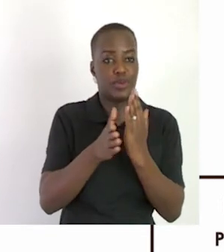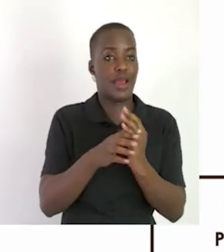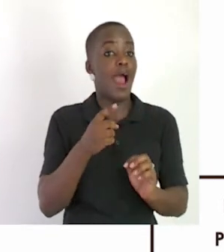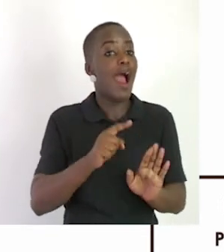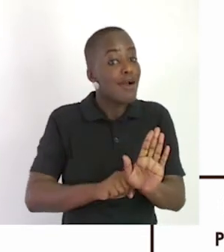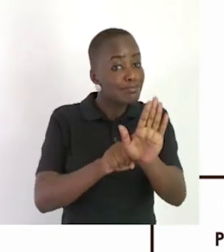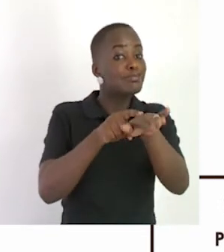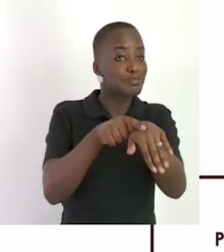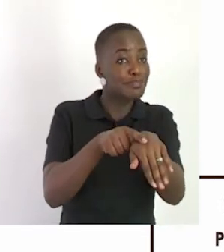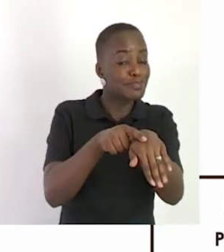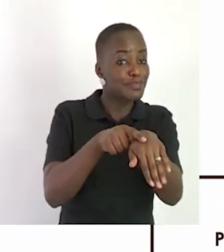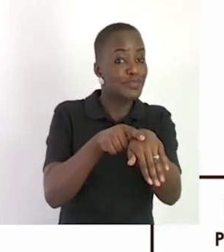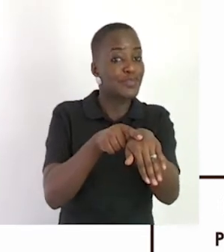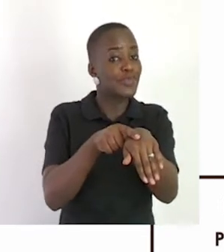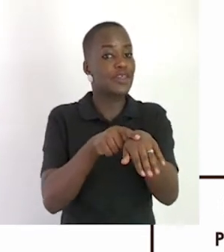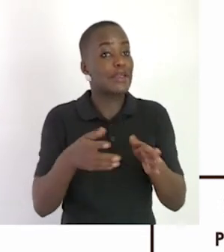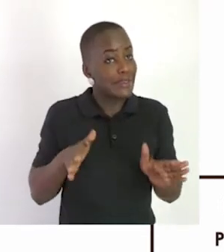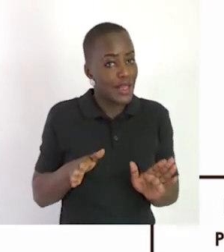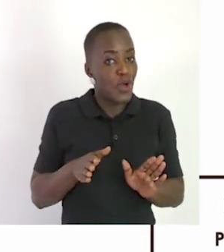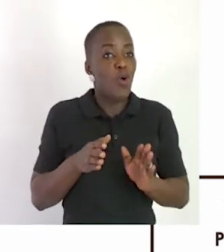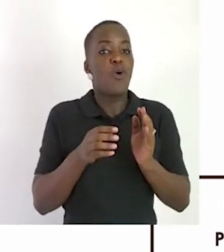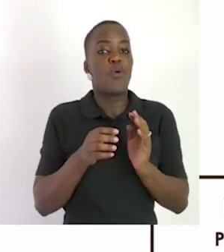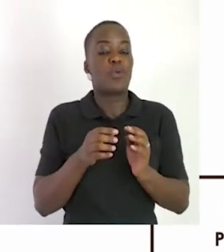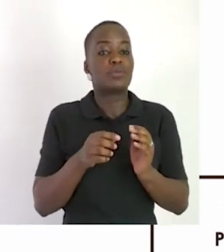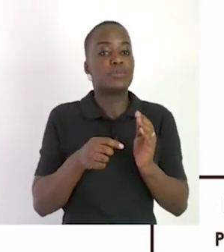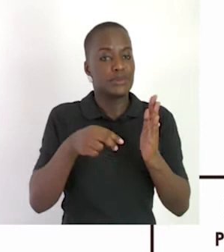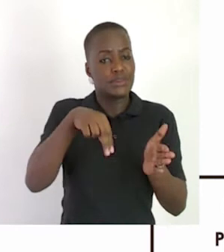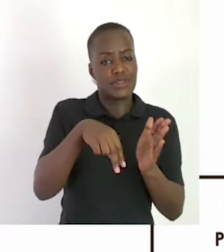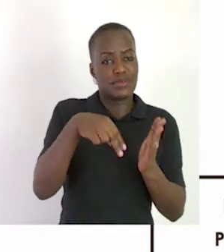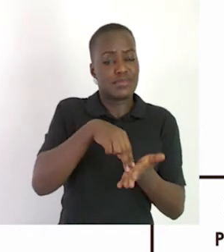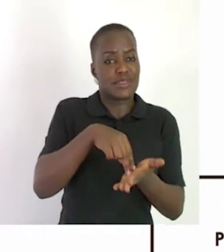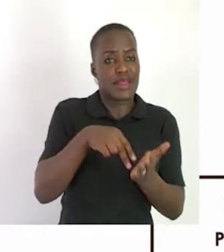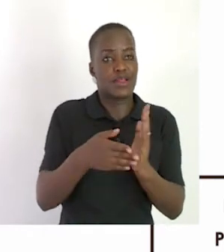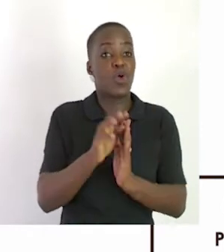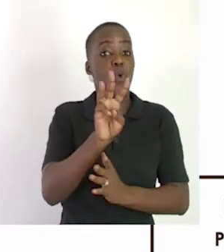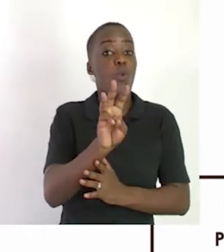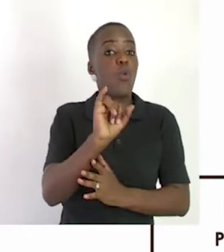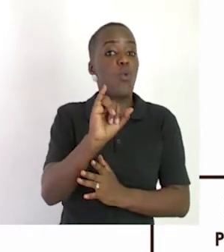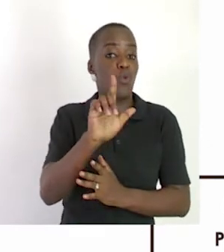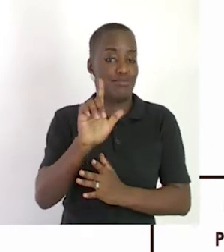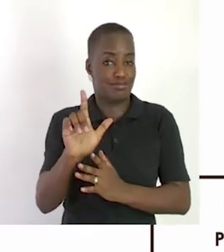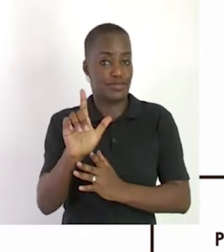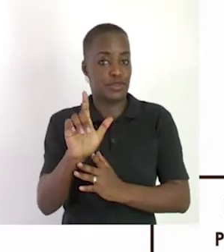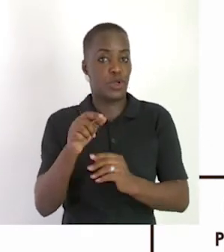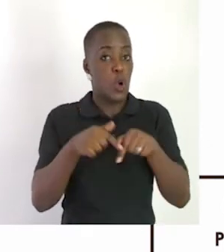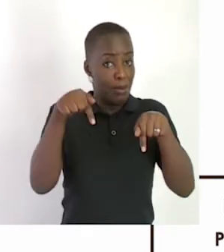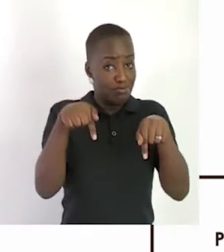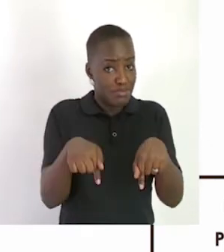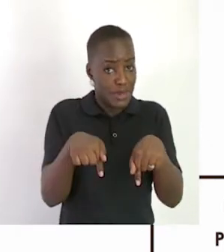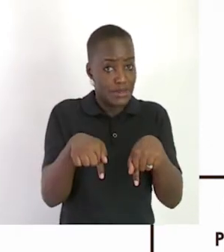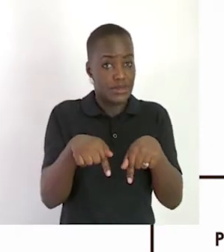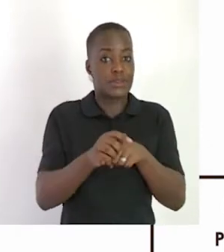Tomorrow, the little girl will stand in the door. You can see that present,